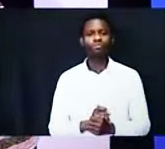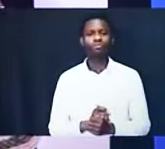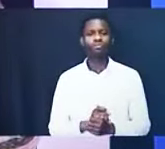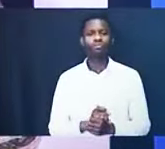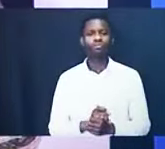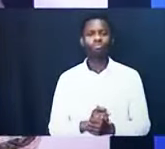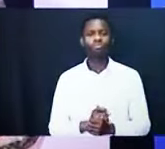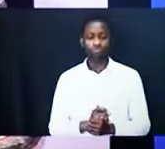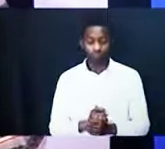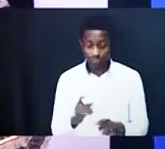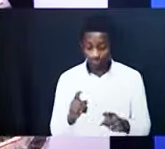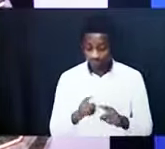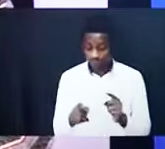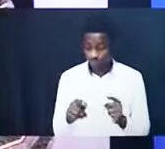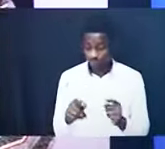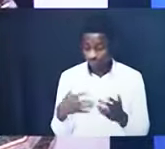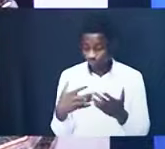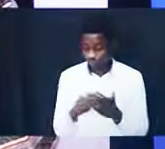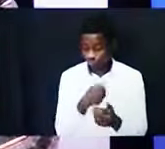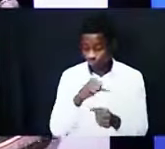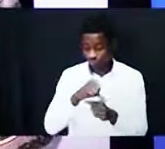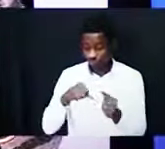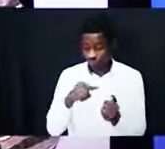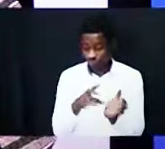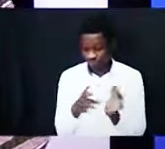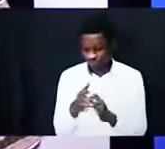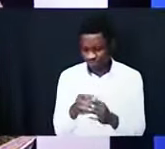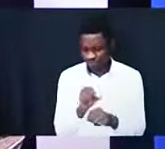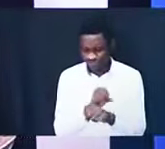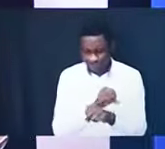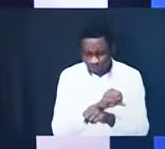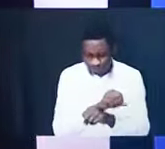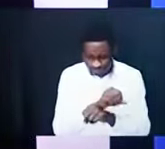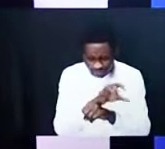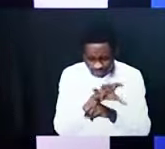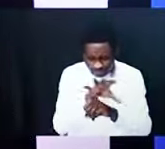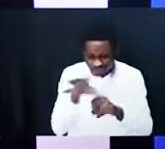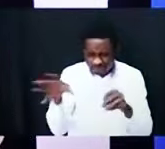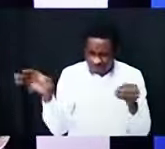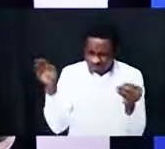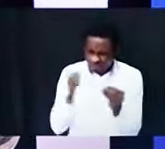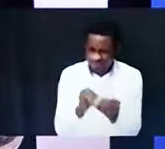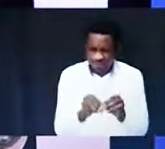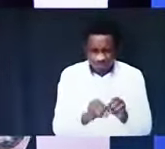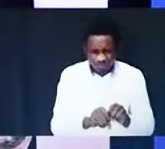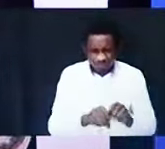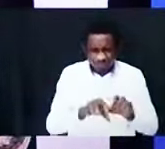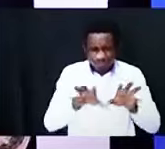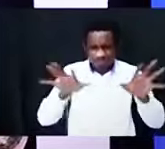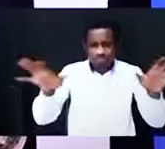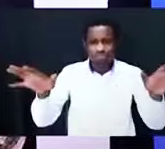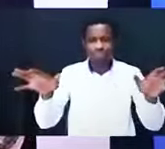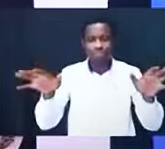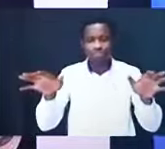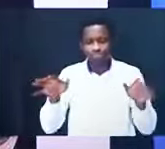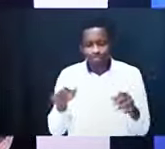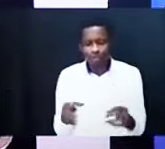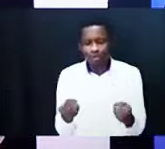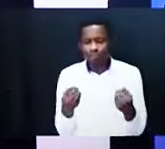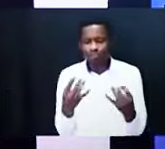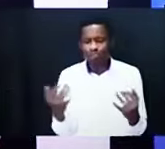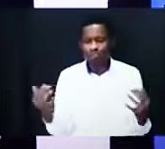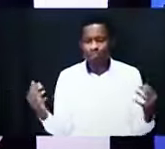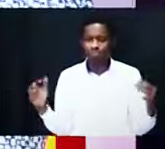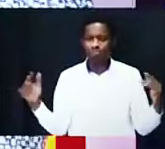Luke 5:15-16. Yet the news about him spread all the more. So the crowds of people came to hear